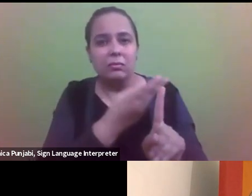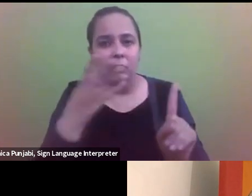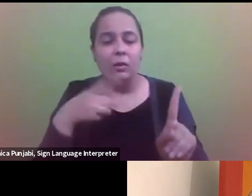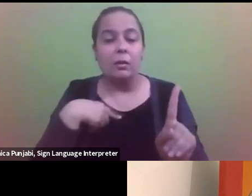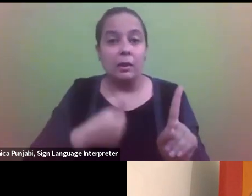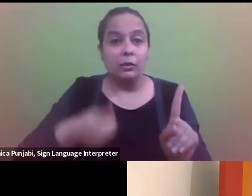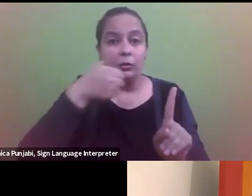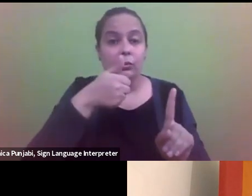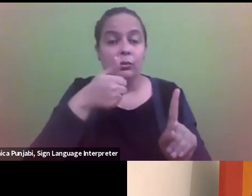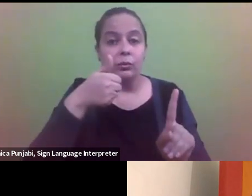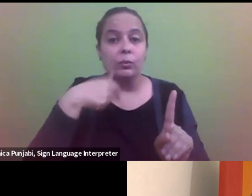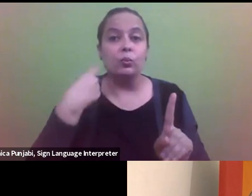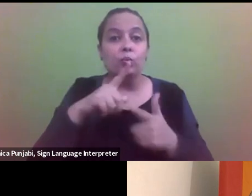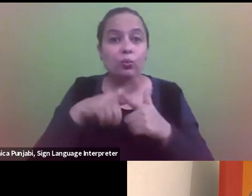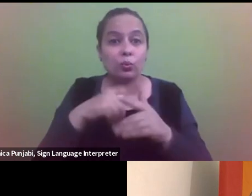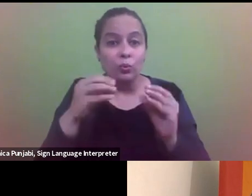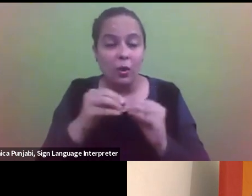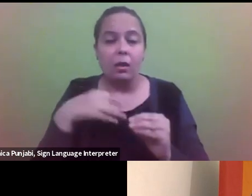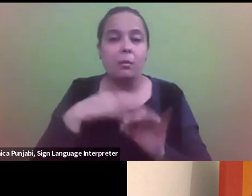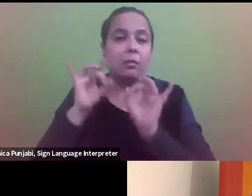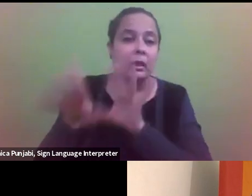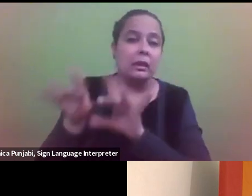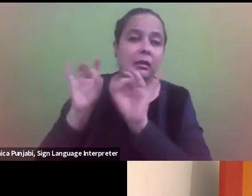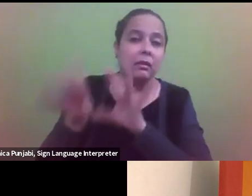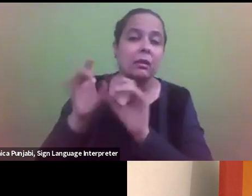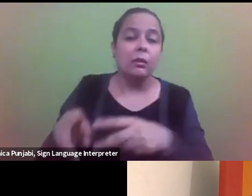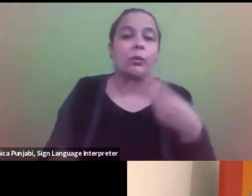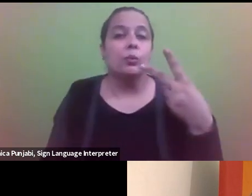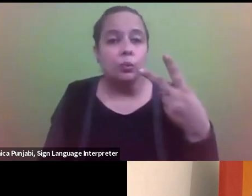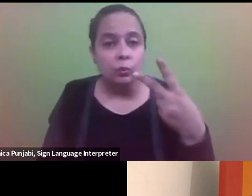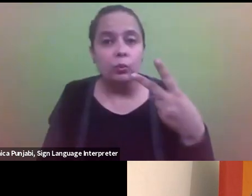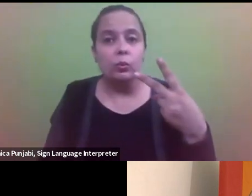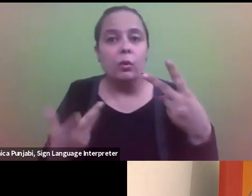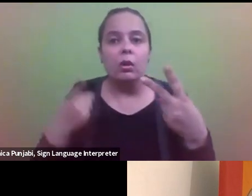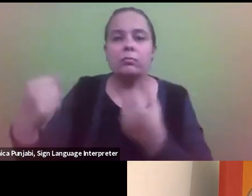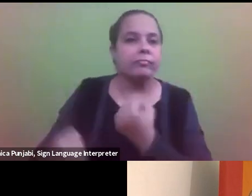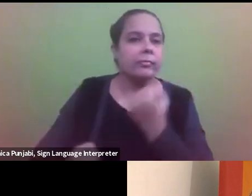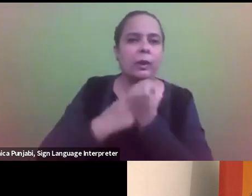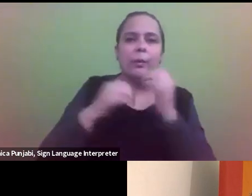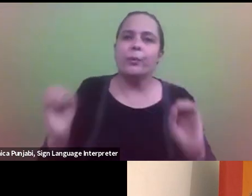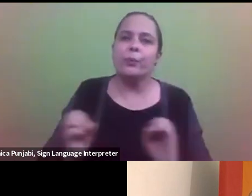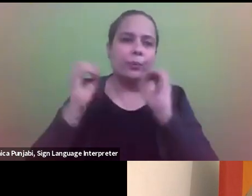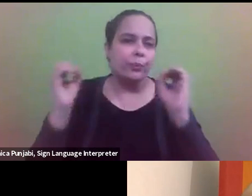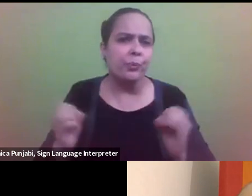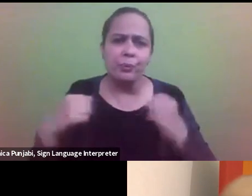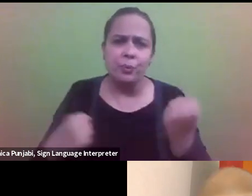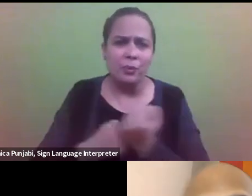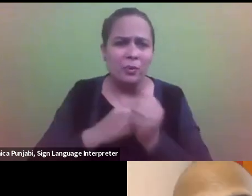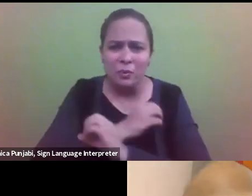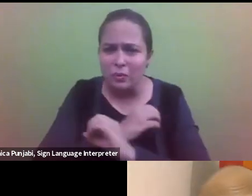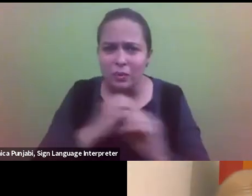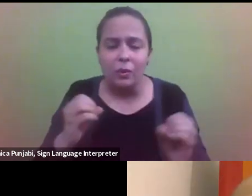was both caste phobic and homophobic, and organization didn't provide me any support to navigate that situation.